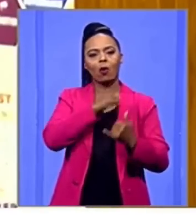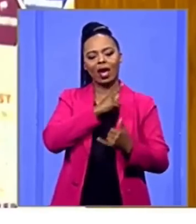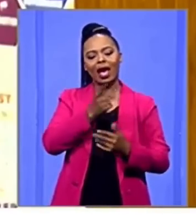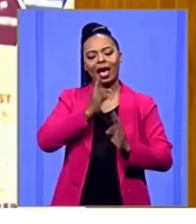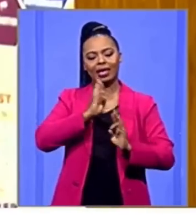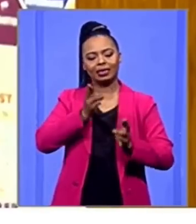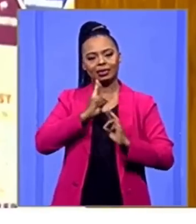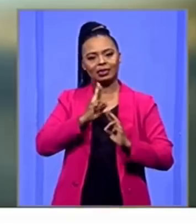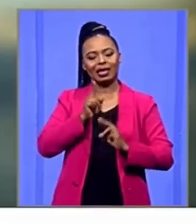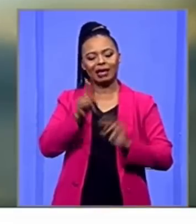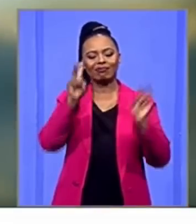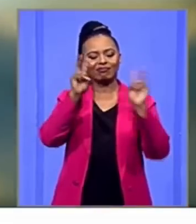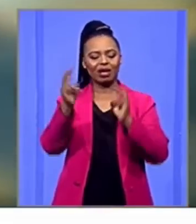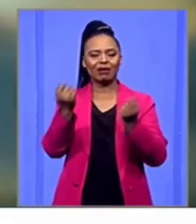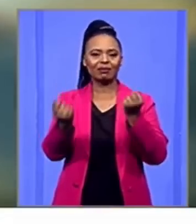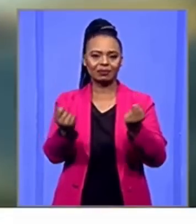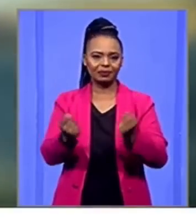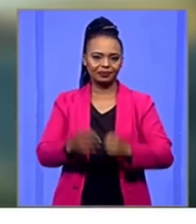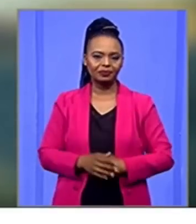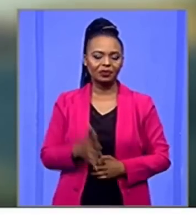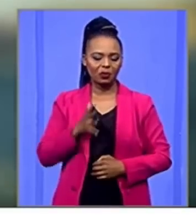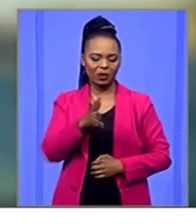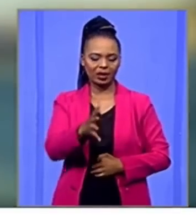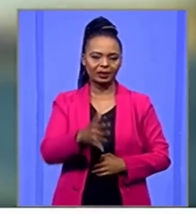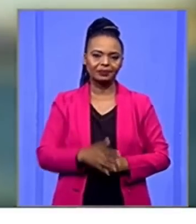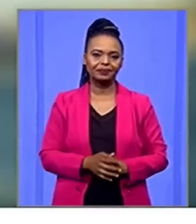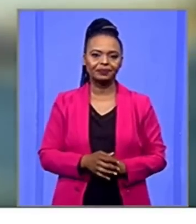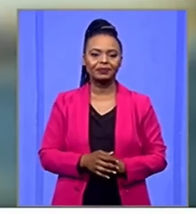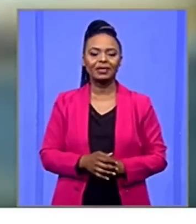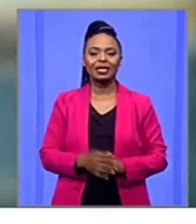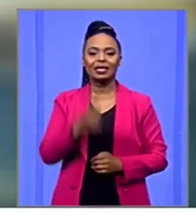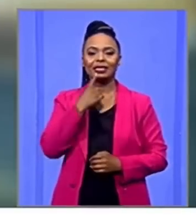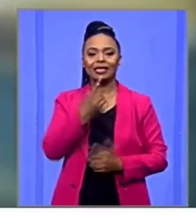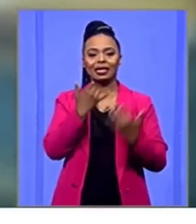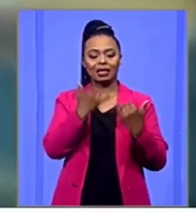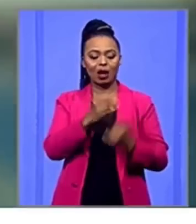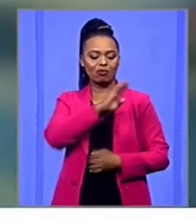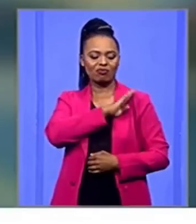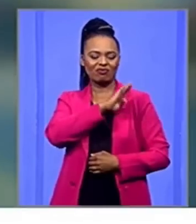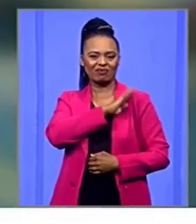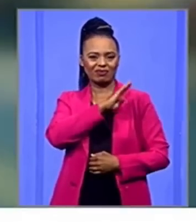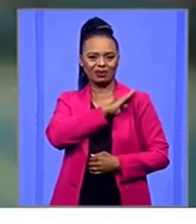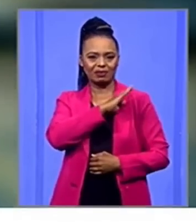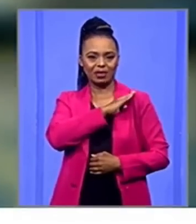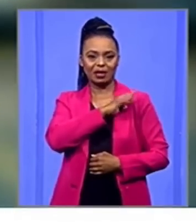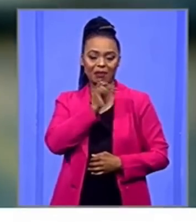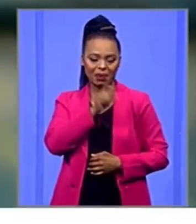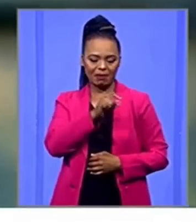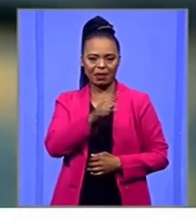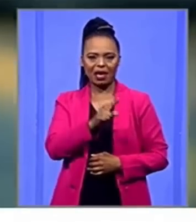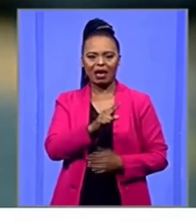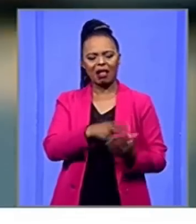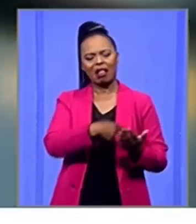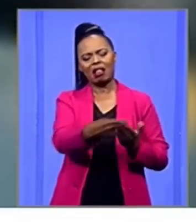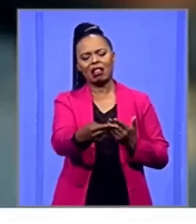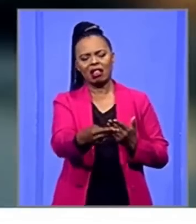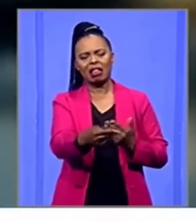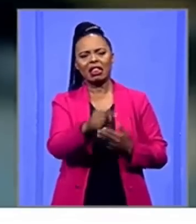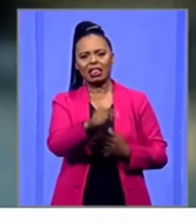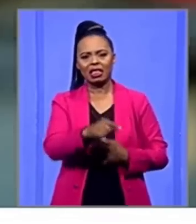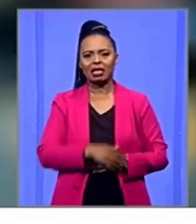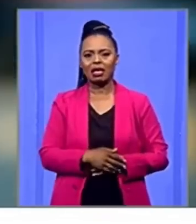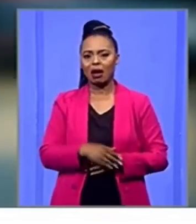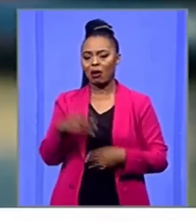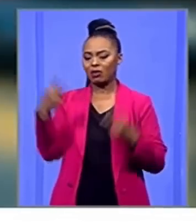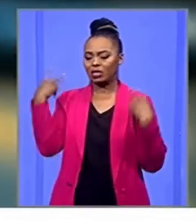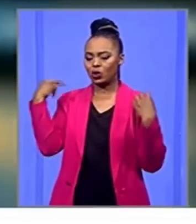dikarabo molatong wo. Go dumelwa ge ba tšwa sehlabelo e le maloko a sešole sa Afrika Borwa. Dithietšo tša